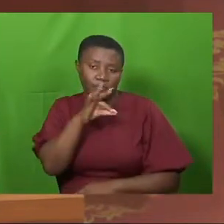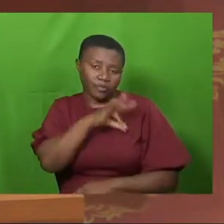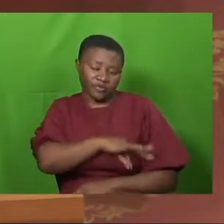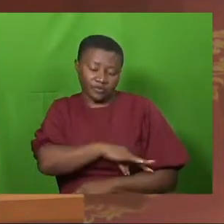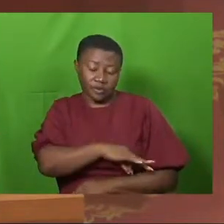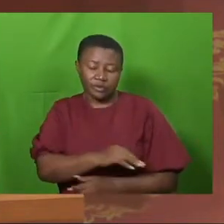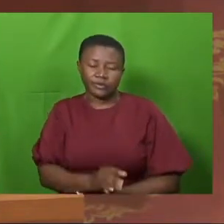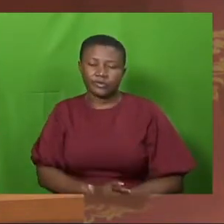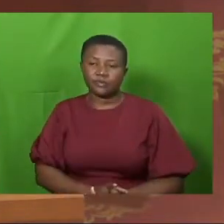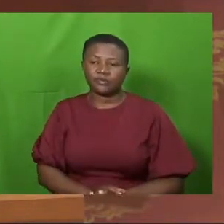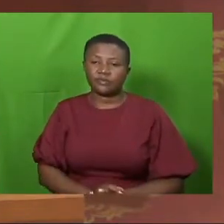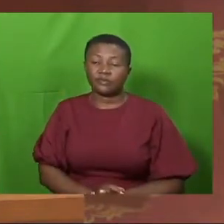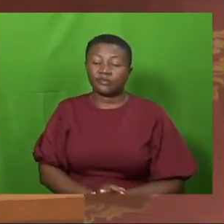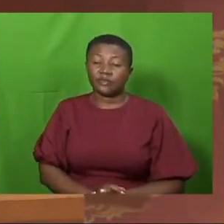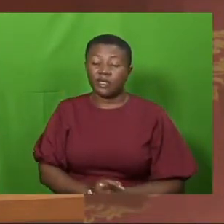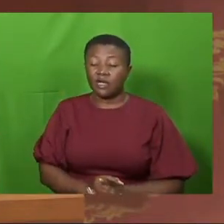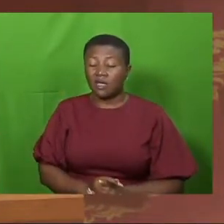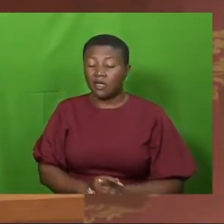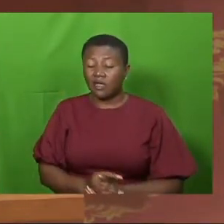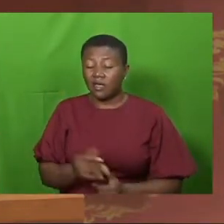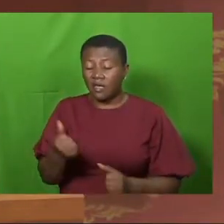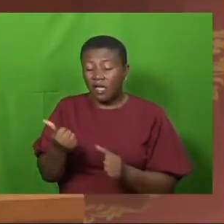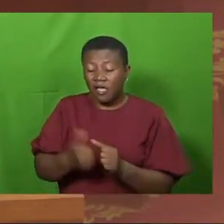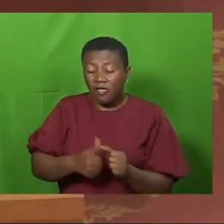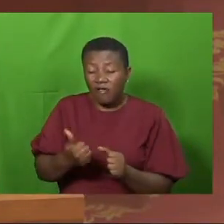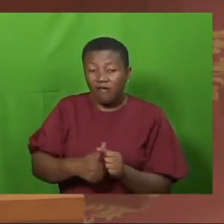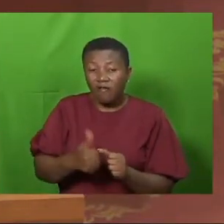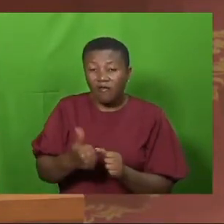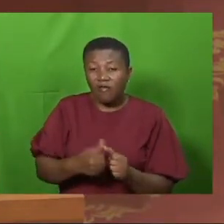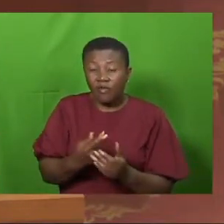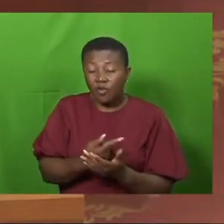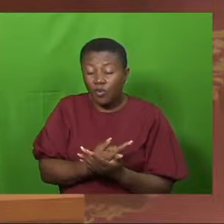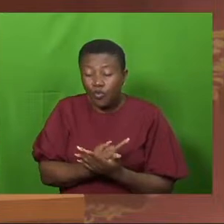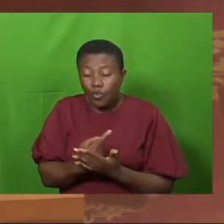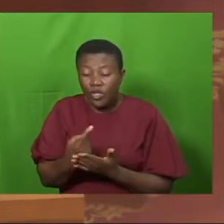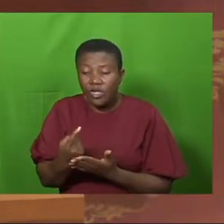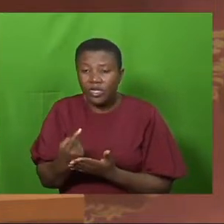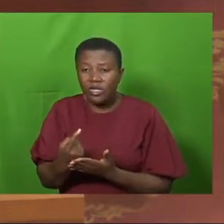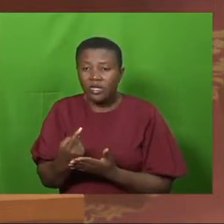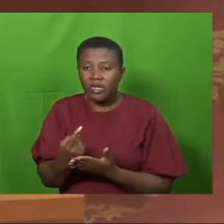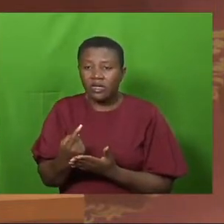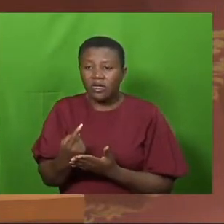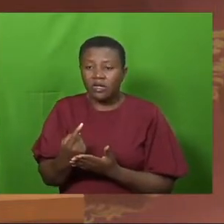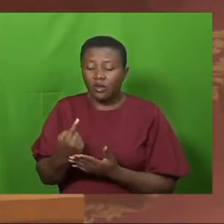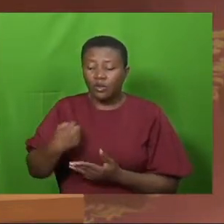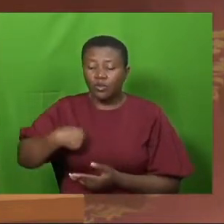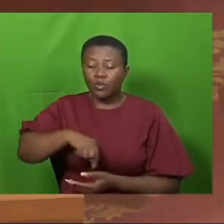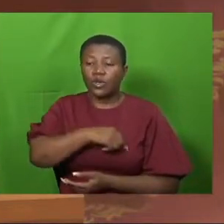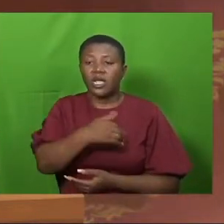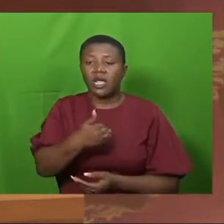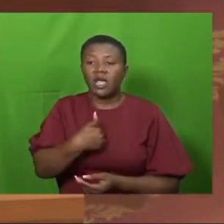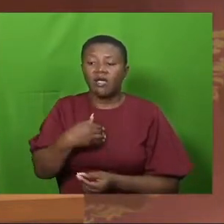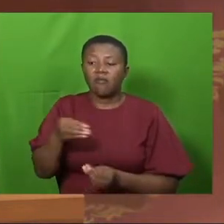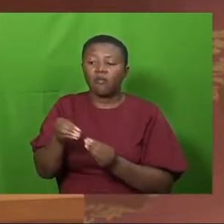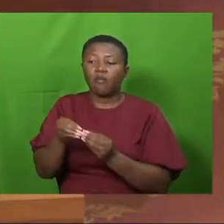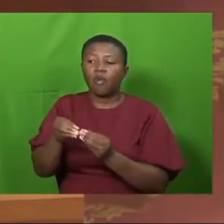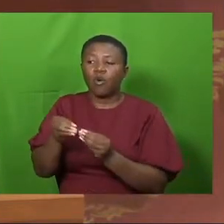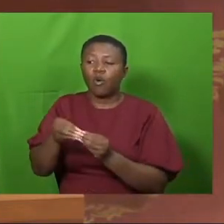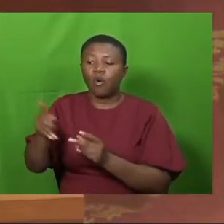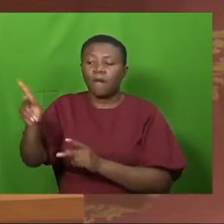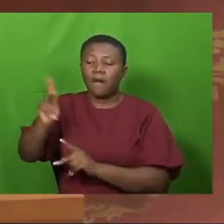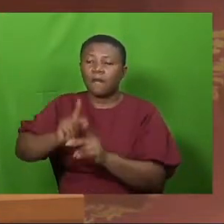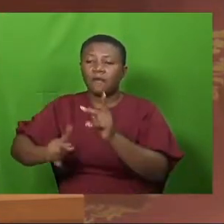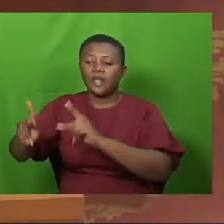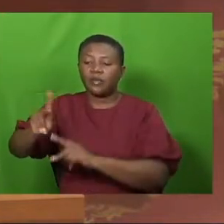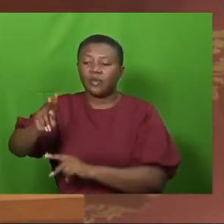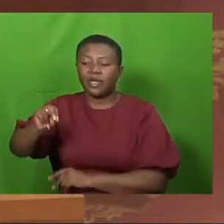almost every week we get many of our colleagues filing questions on roads. And